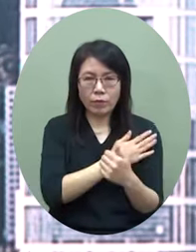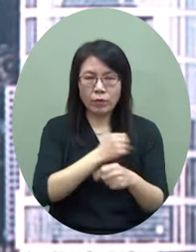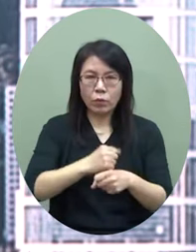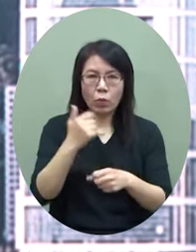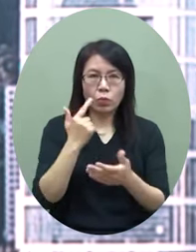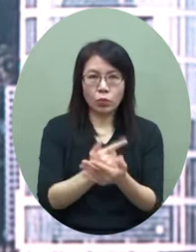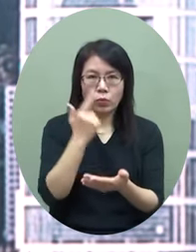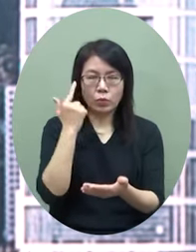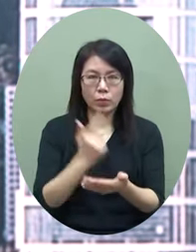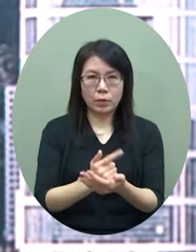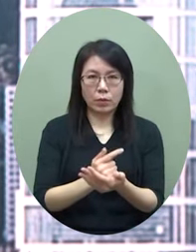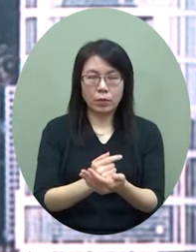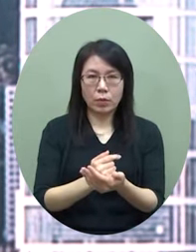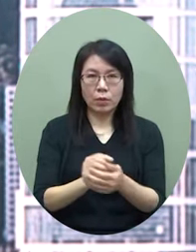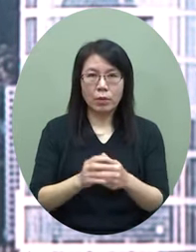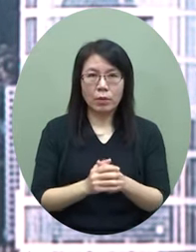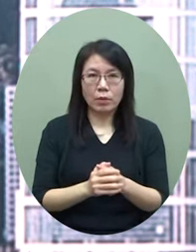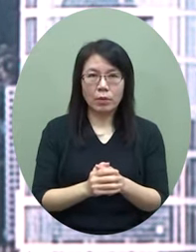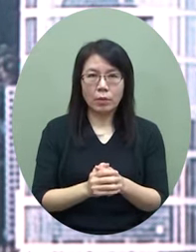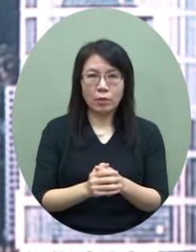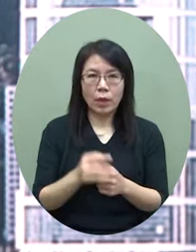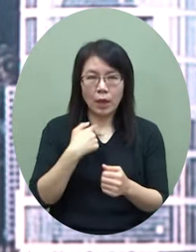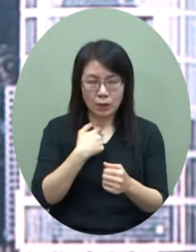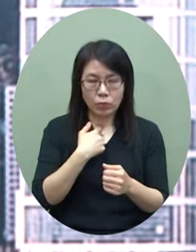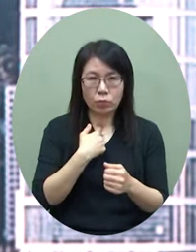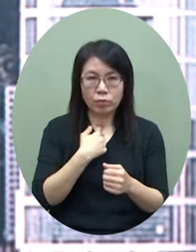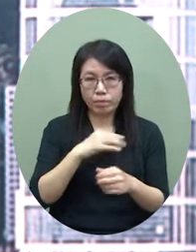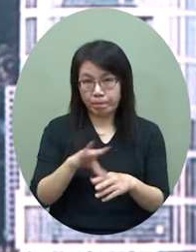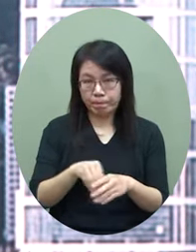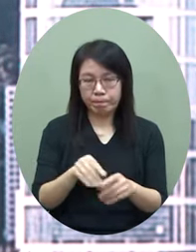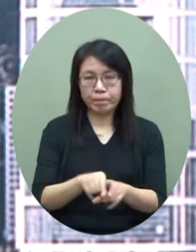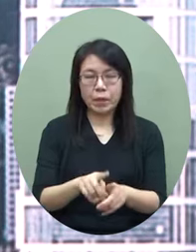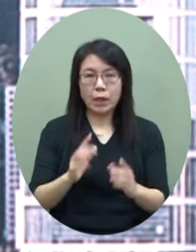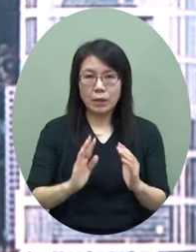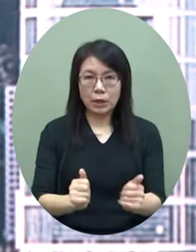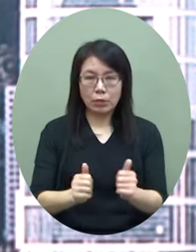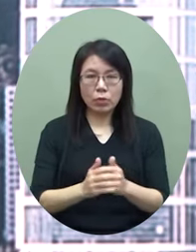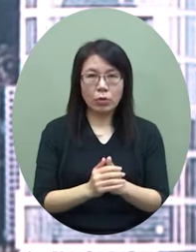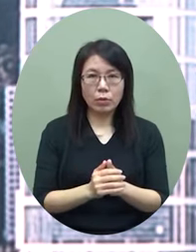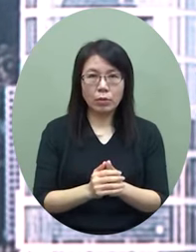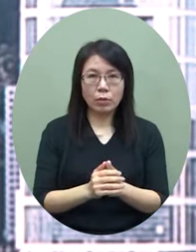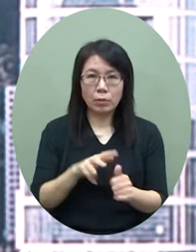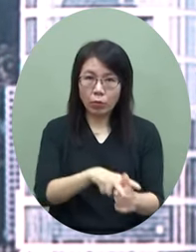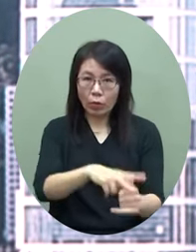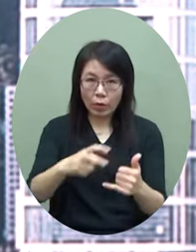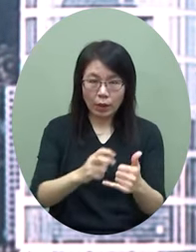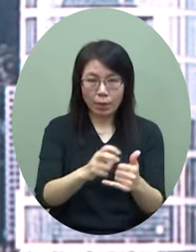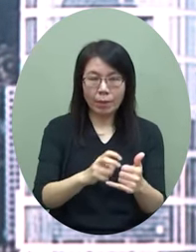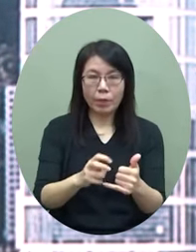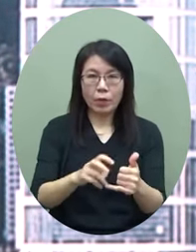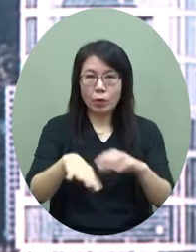operationwhether it is the normal compulsory testing regimeon a territory-wide basisor